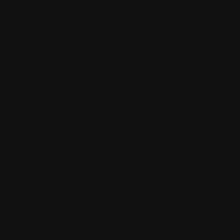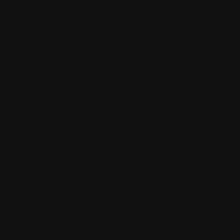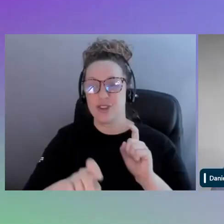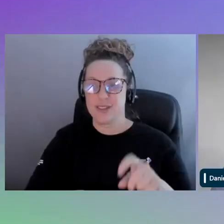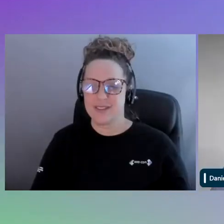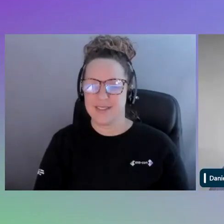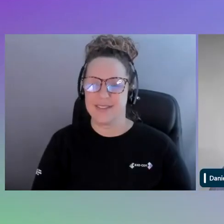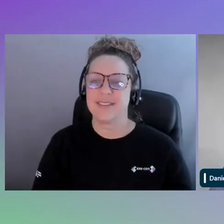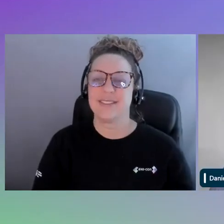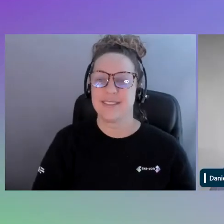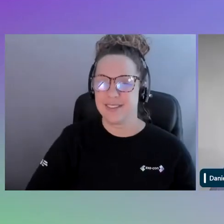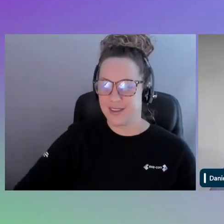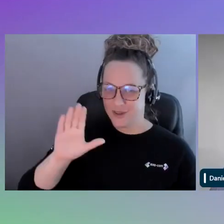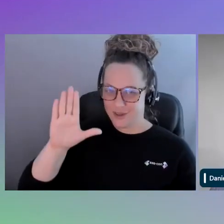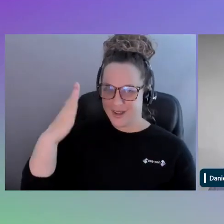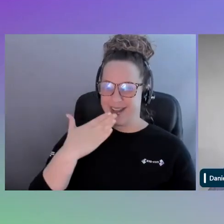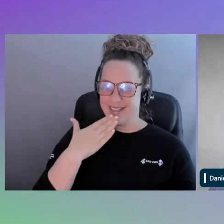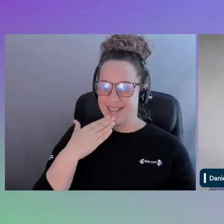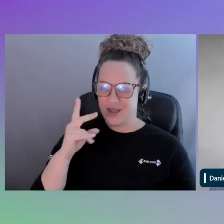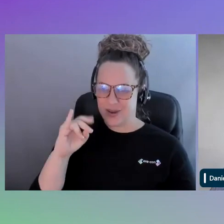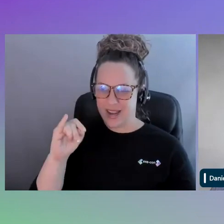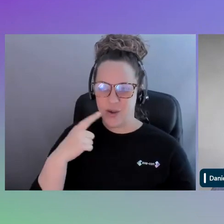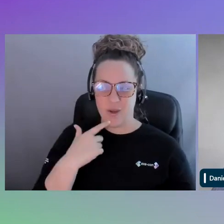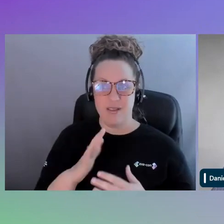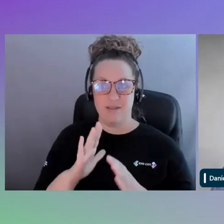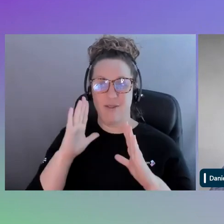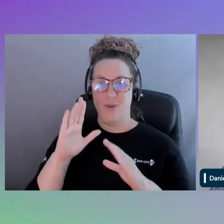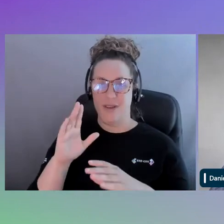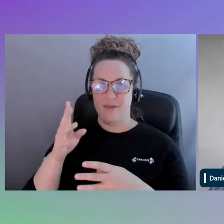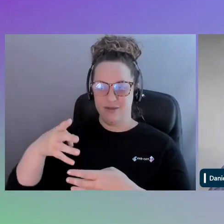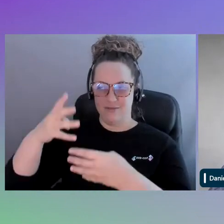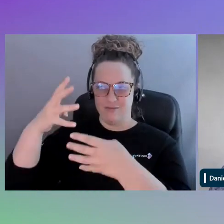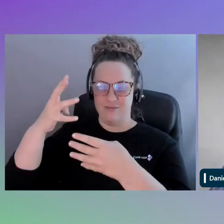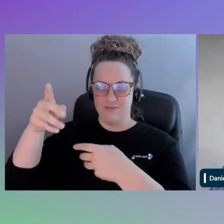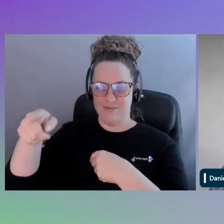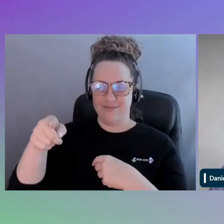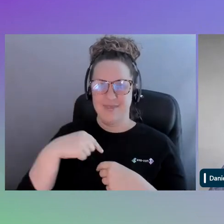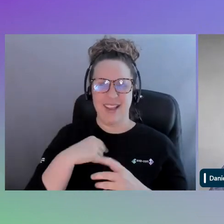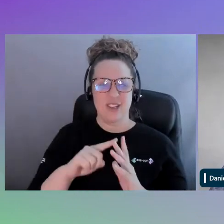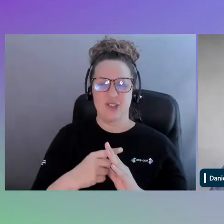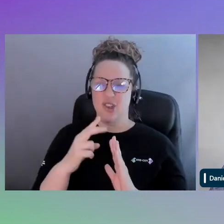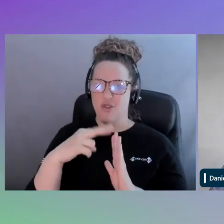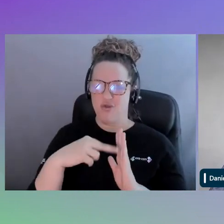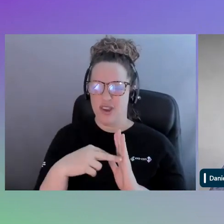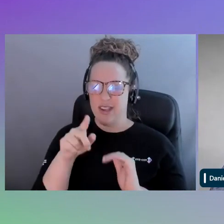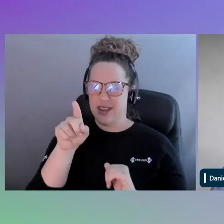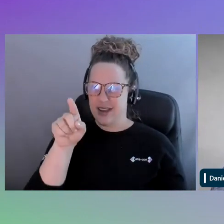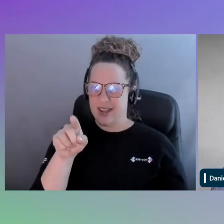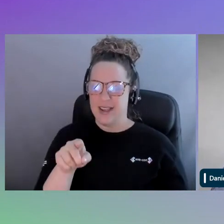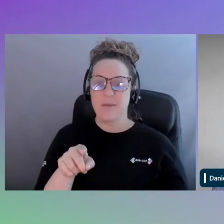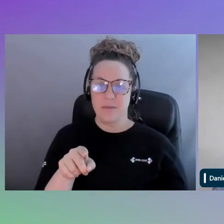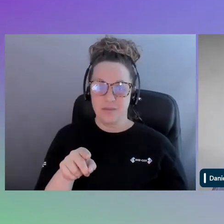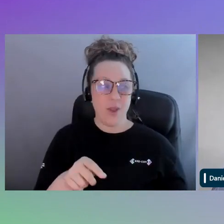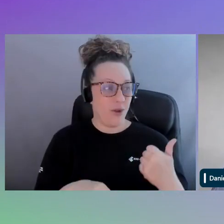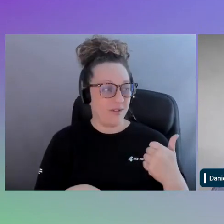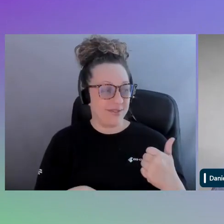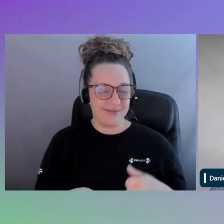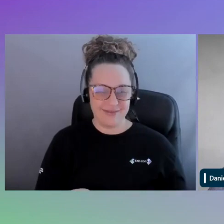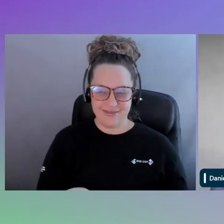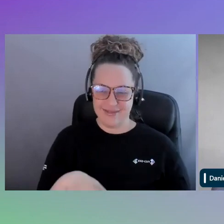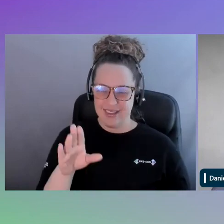Yeah, great. Thank you, Danny. We've got some good questions here that came in, so I'll just start reading them off and Awesome. throw them your